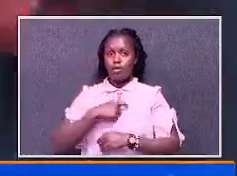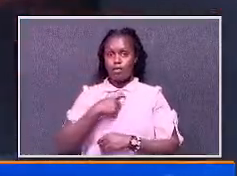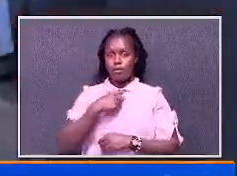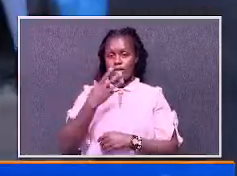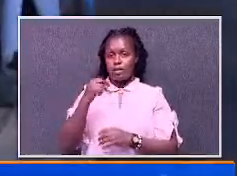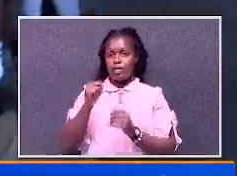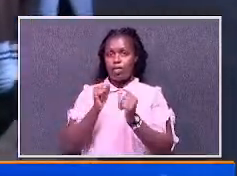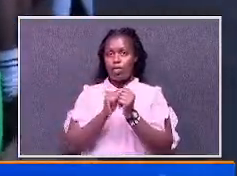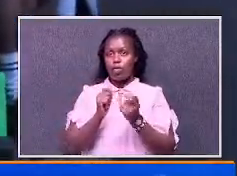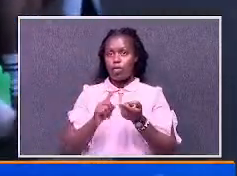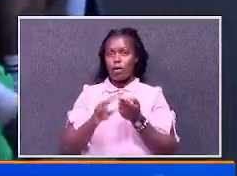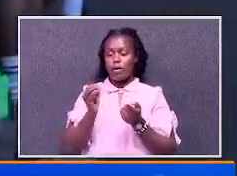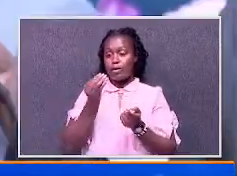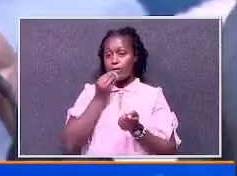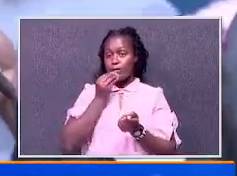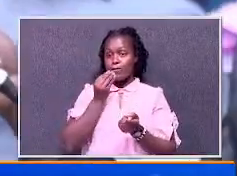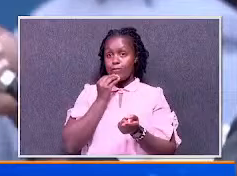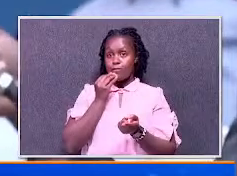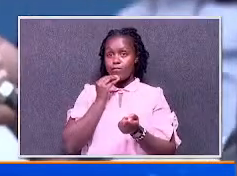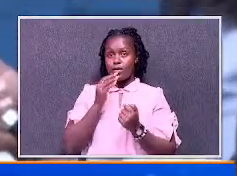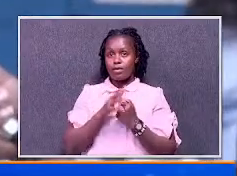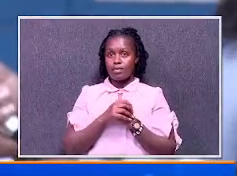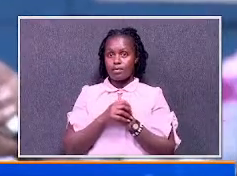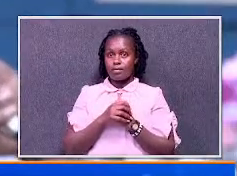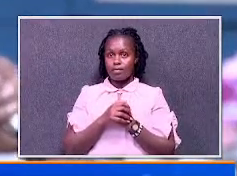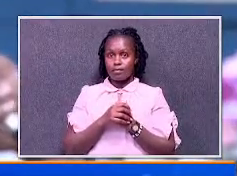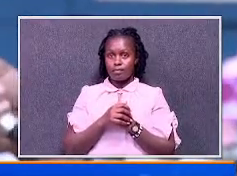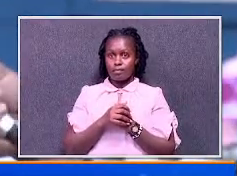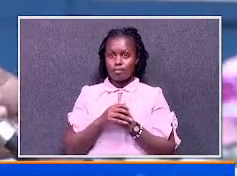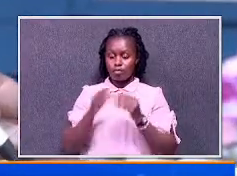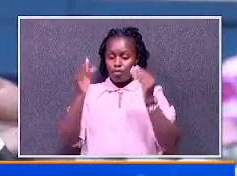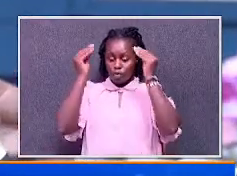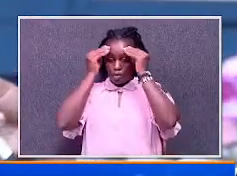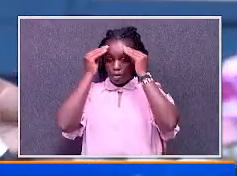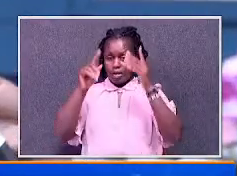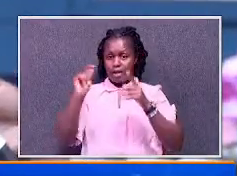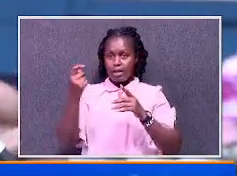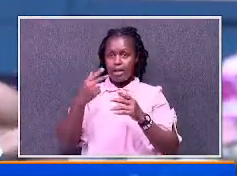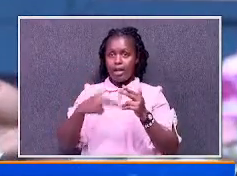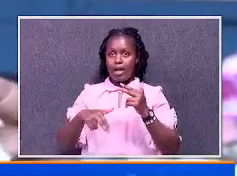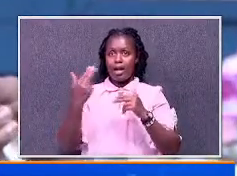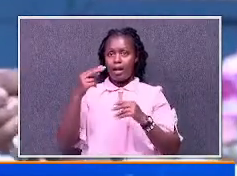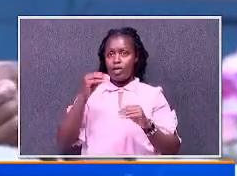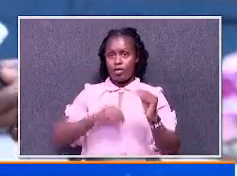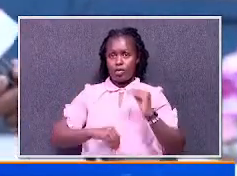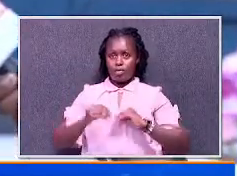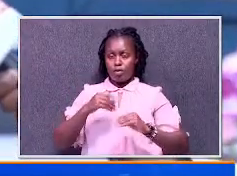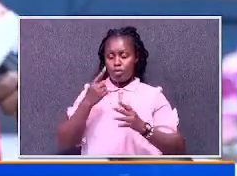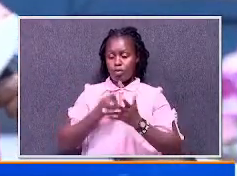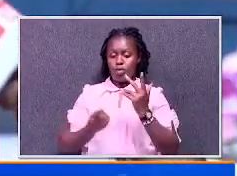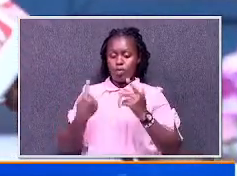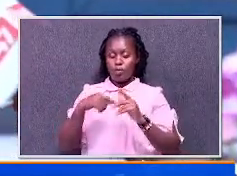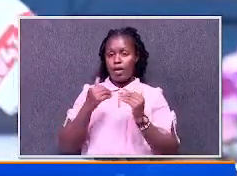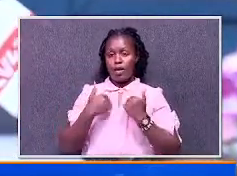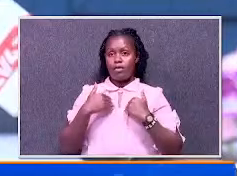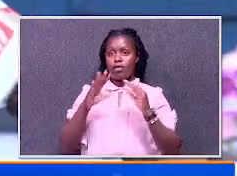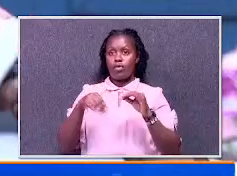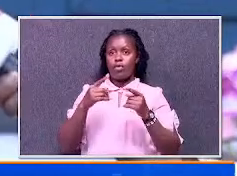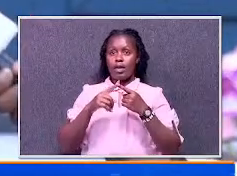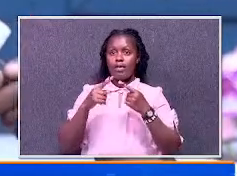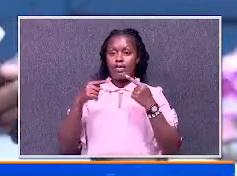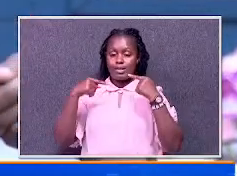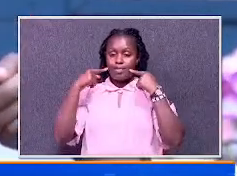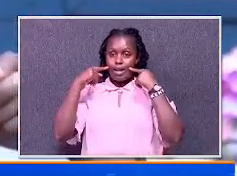visit with a bag full of goodies. Every student in Kenya High contributed to this food that we see here to give another